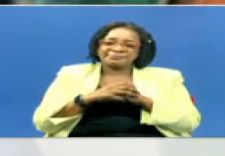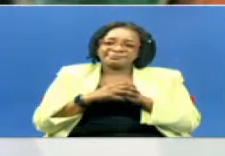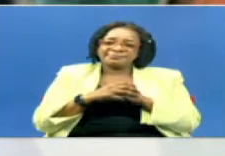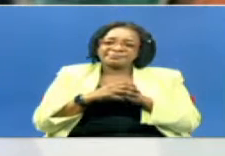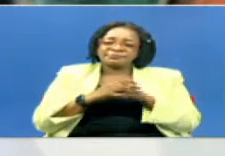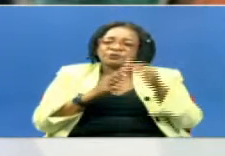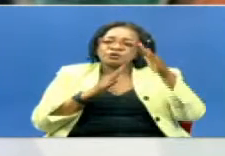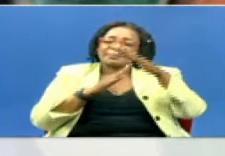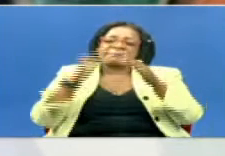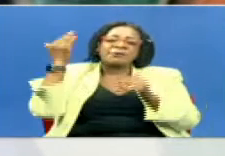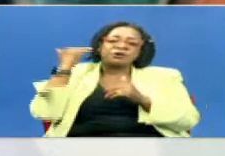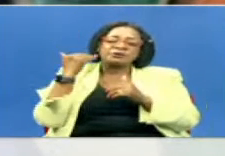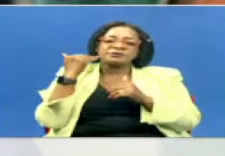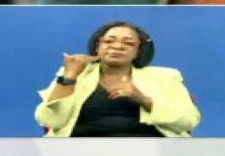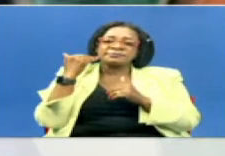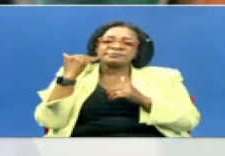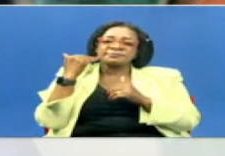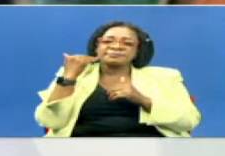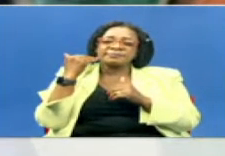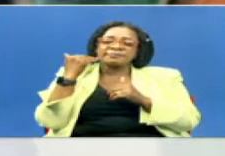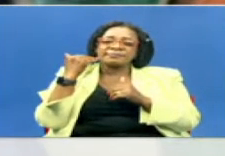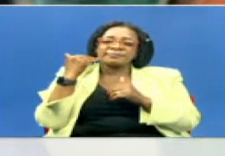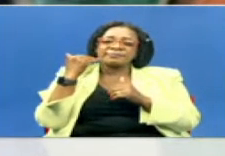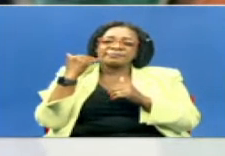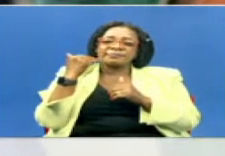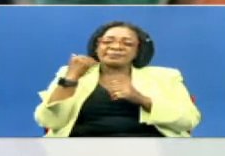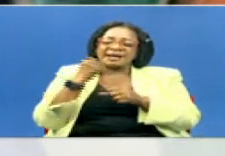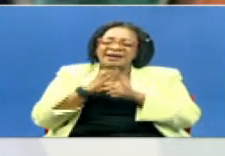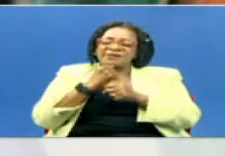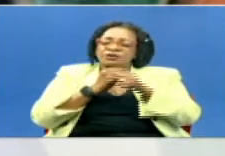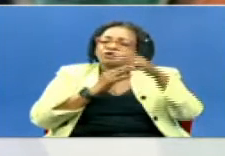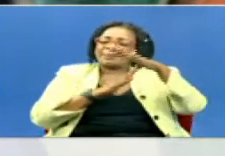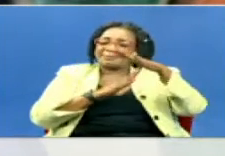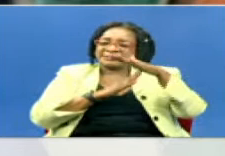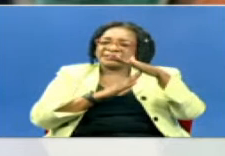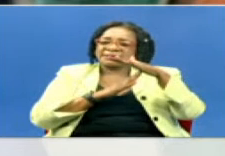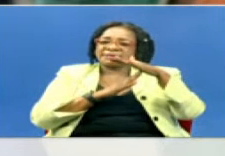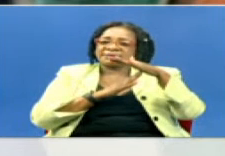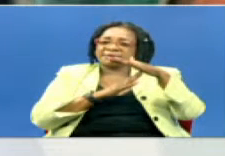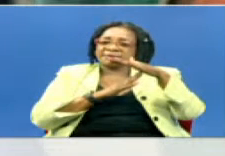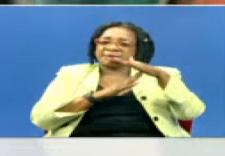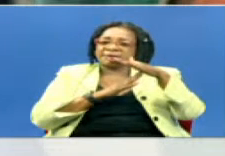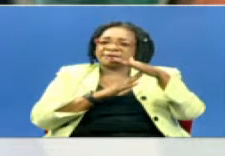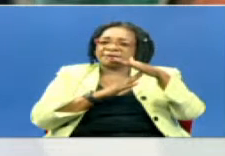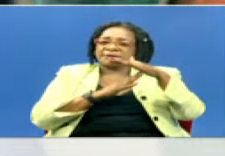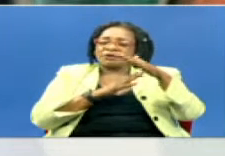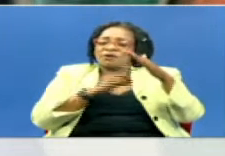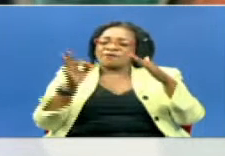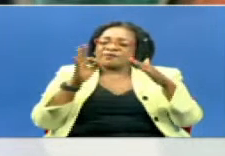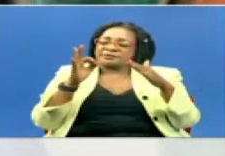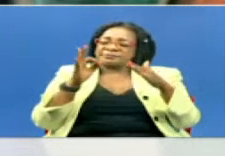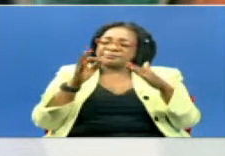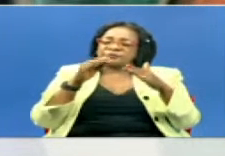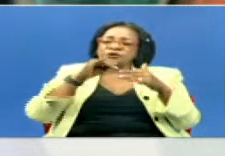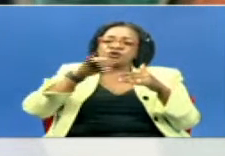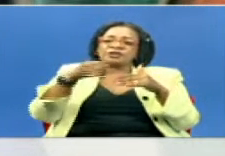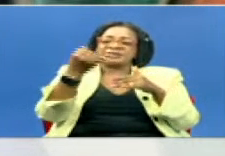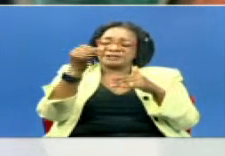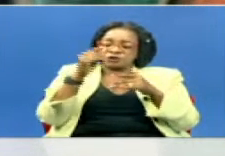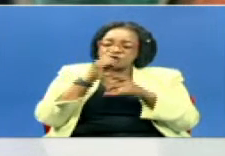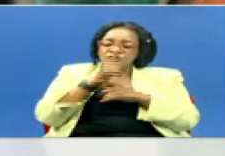Supreme Court exercising supremacy of jurisdiction